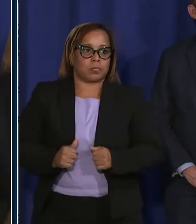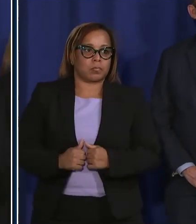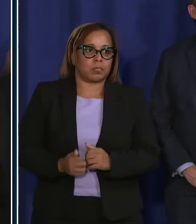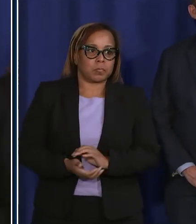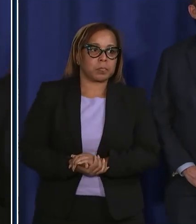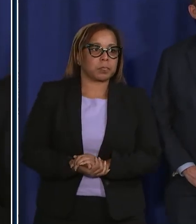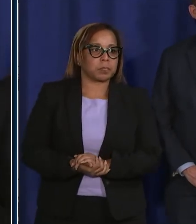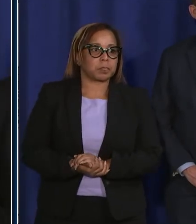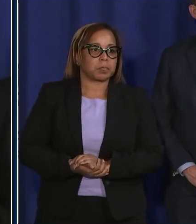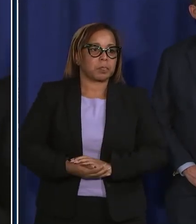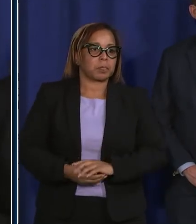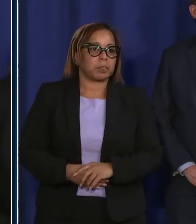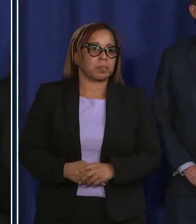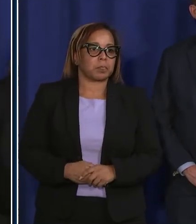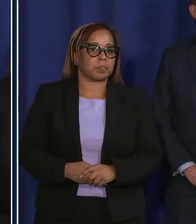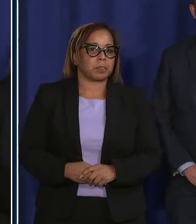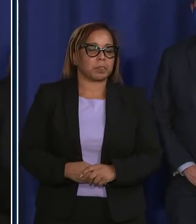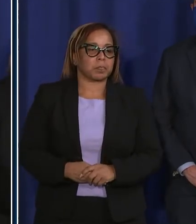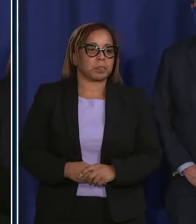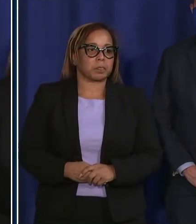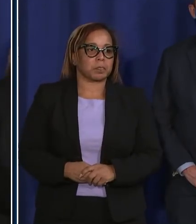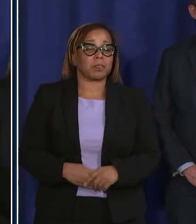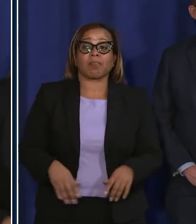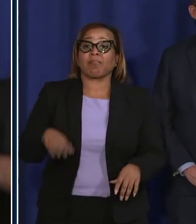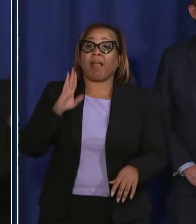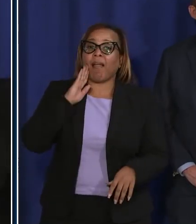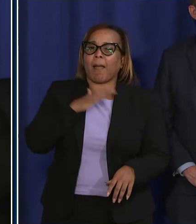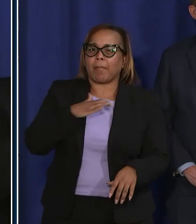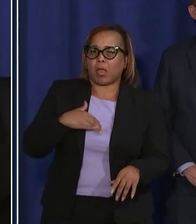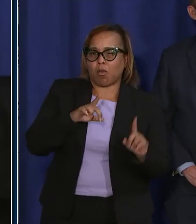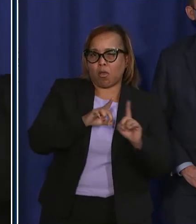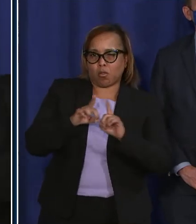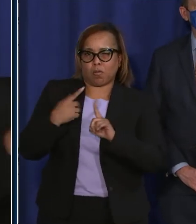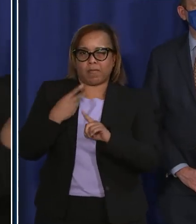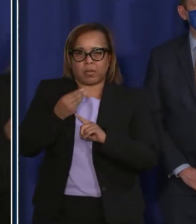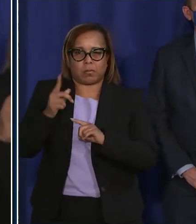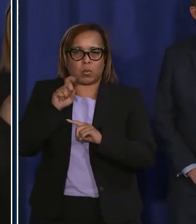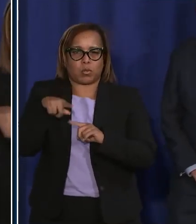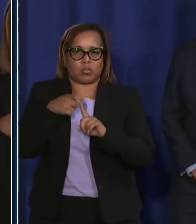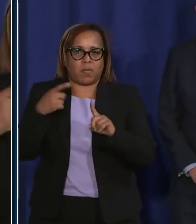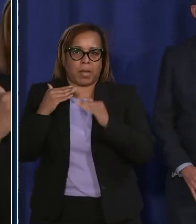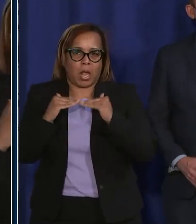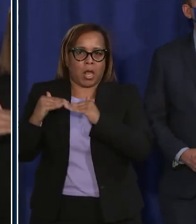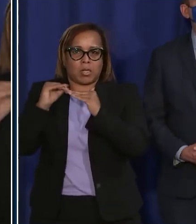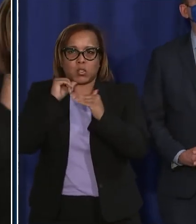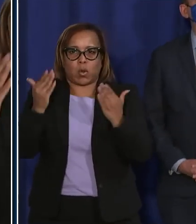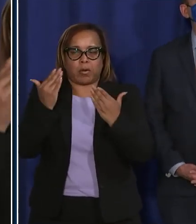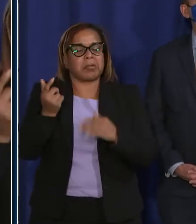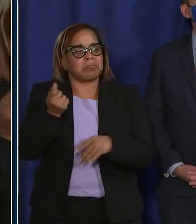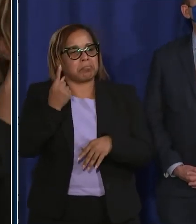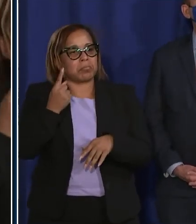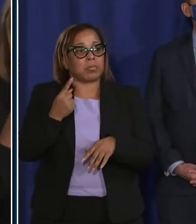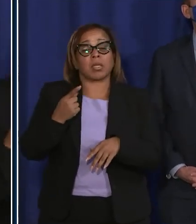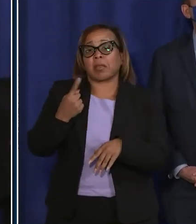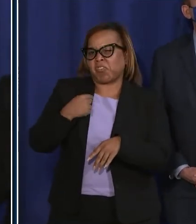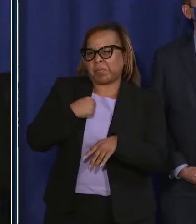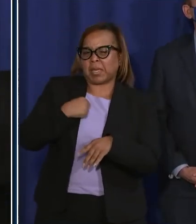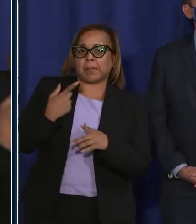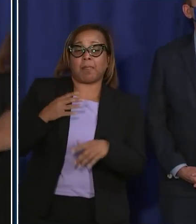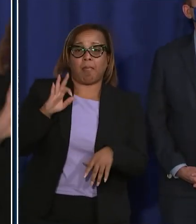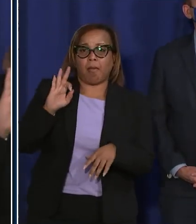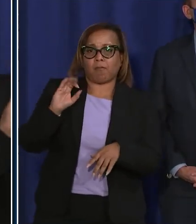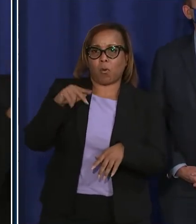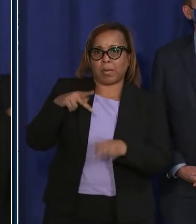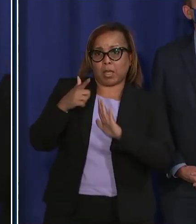from WBZ, last reporter of the day. Yep. Hi, Mayor. I also have a couple of questions from colleagues who aren't here, Sure. but one from me. The